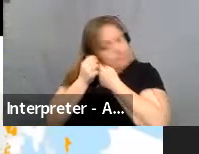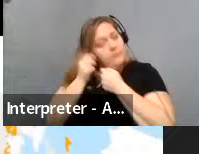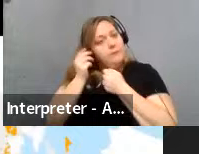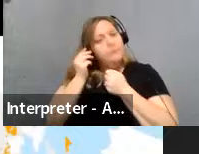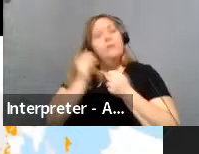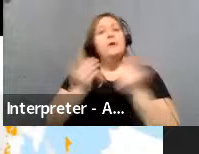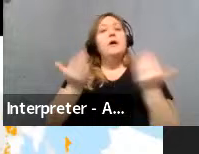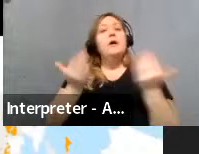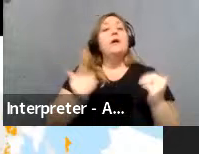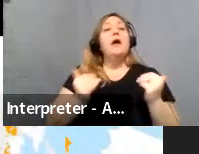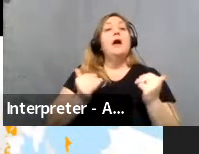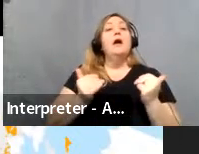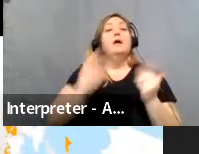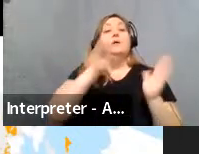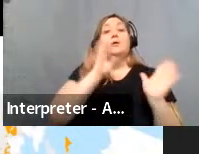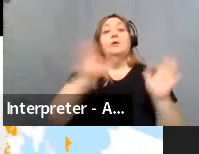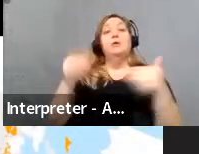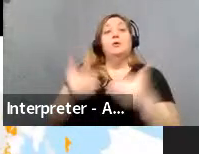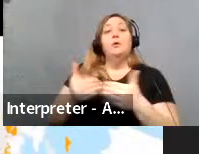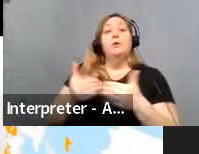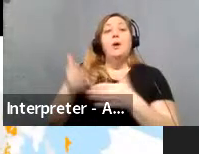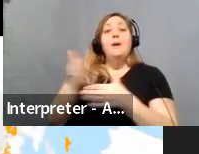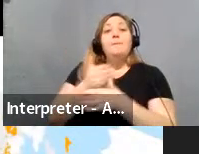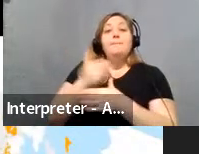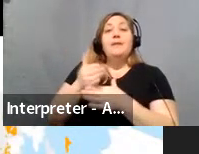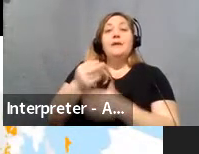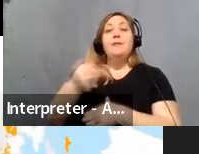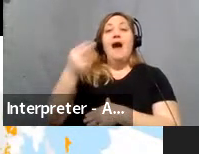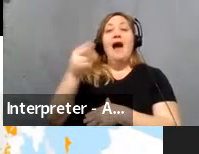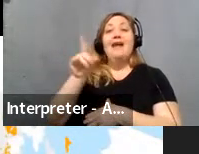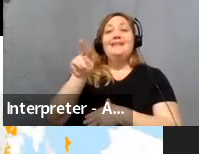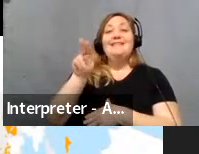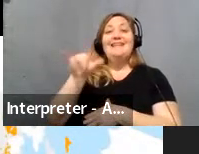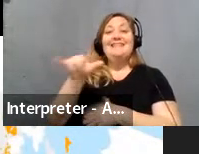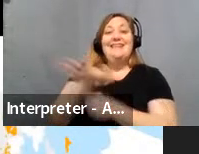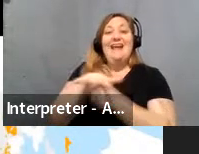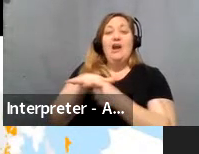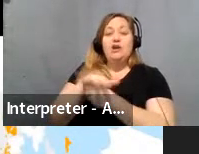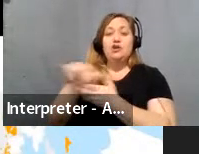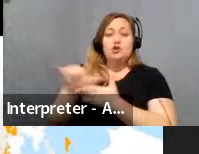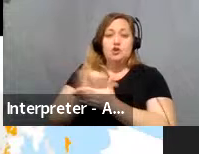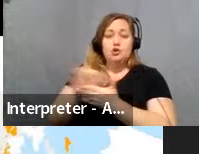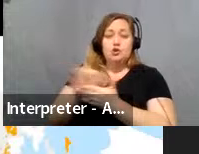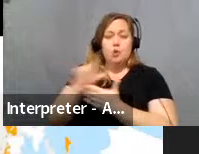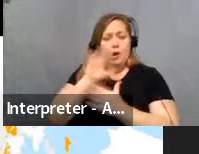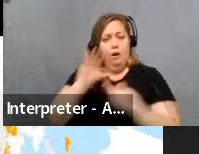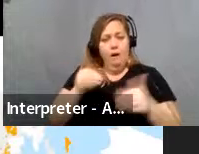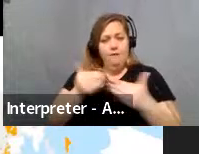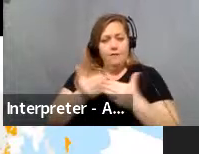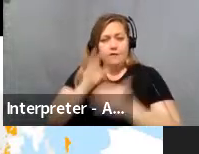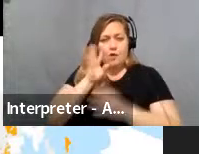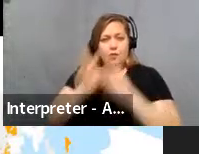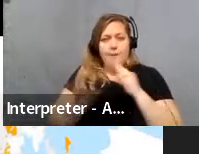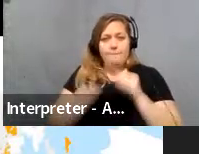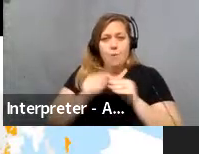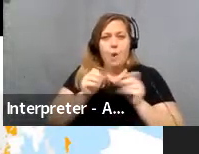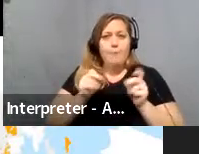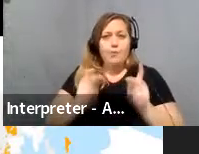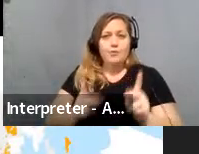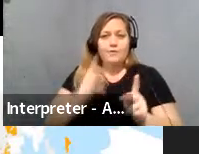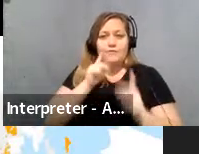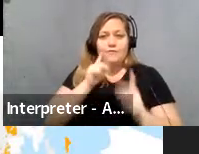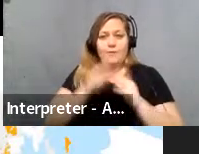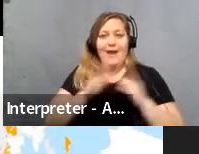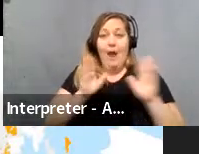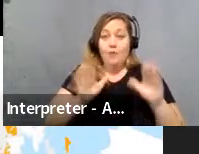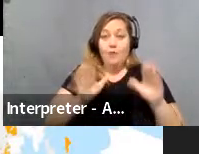Next, we're going to turn our attention to the medium and high-density areas of New York City, where our focus is on creating more opportunities for housing,